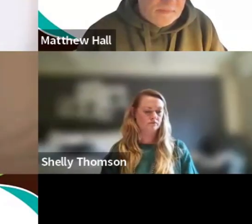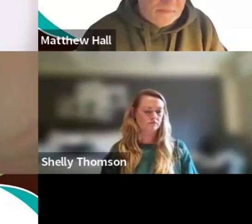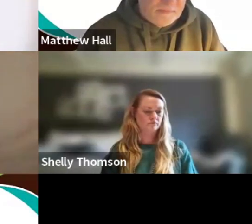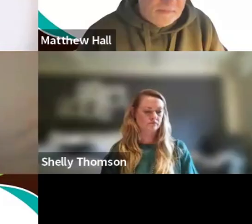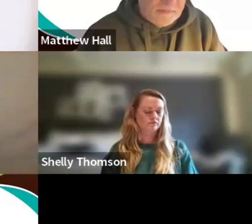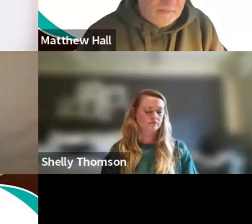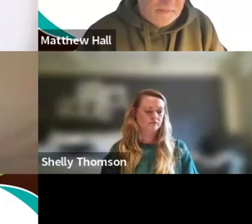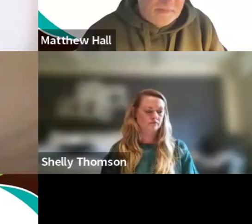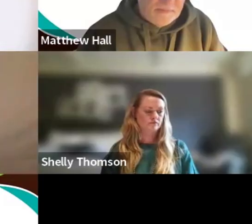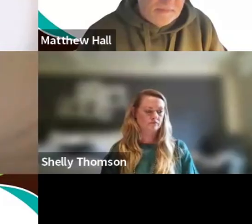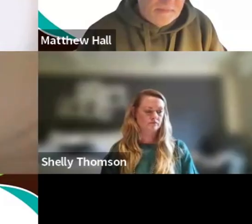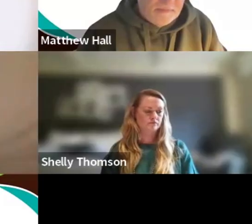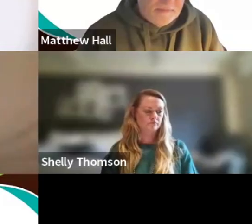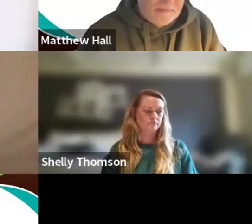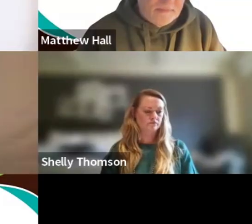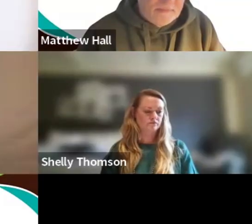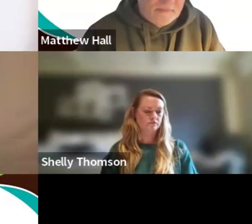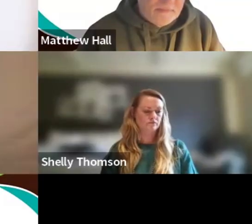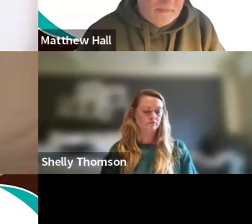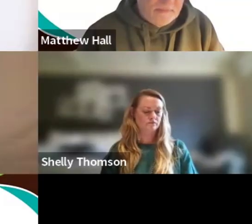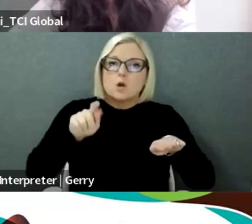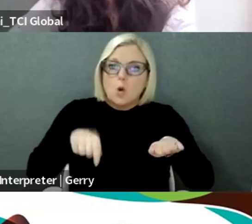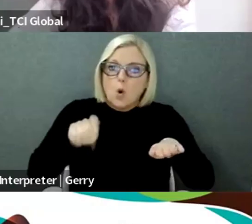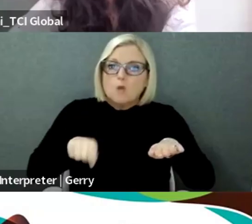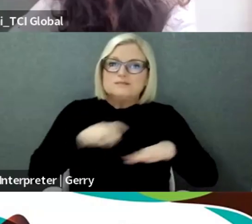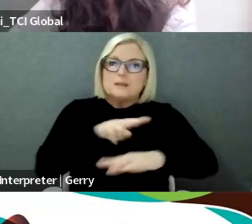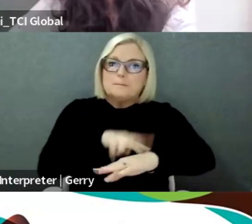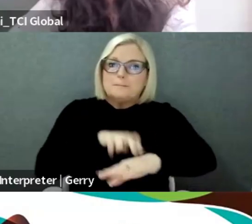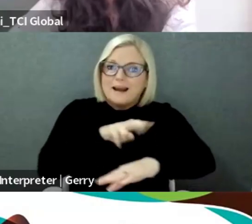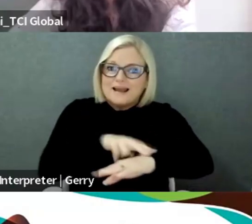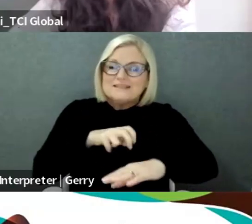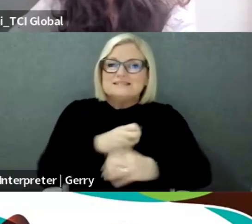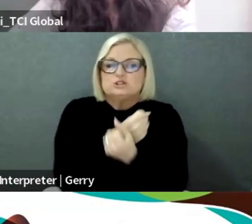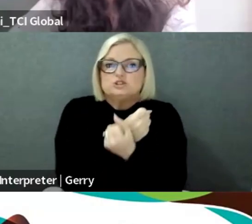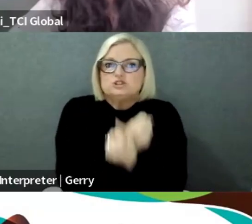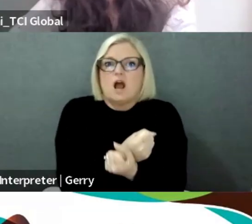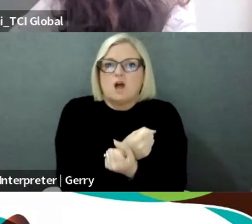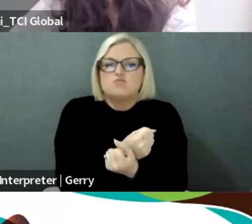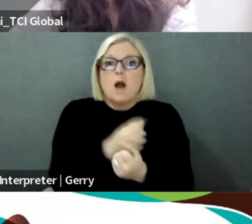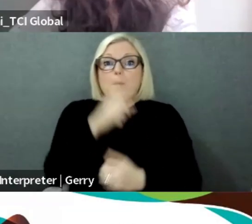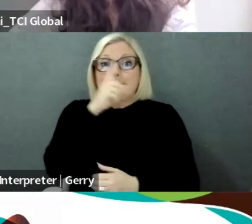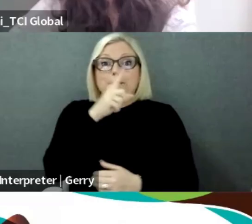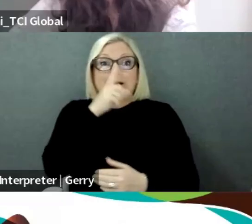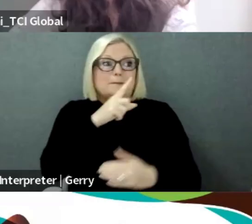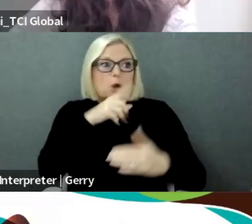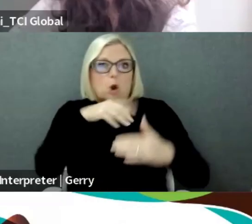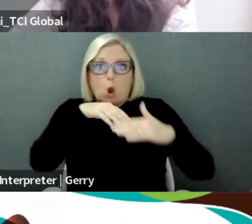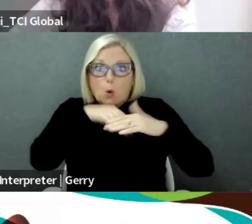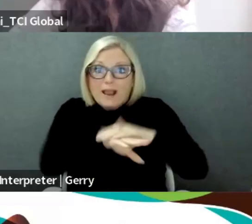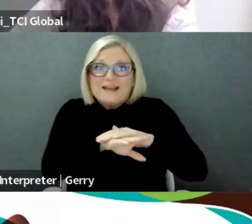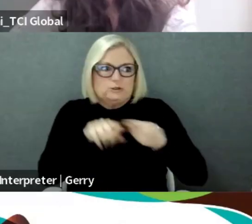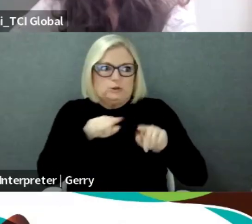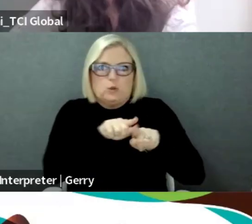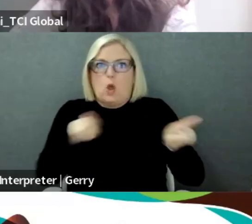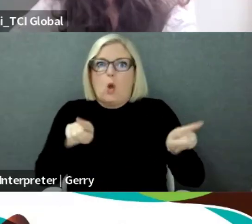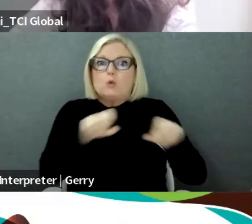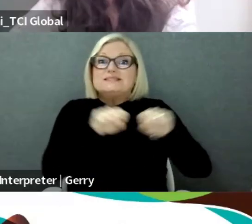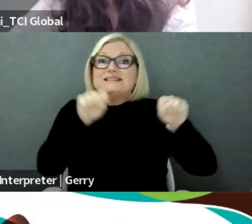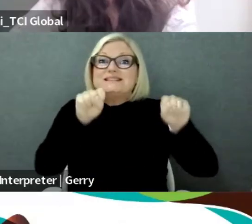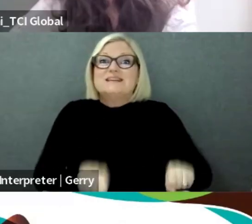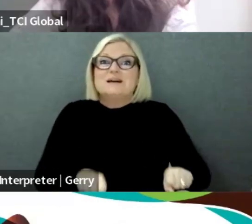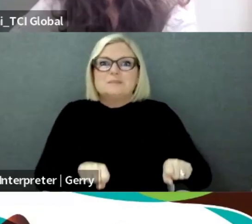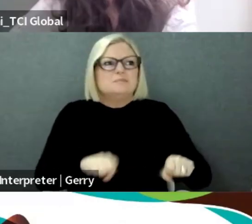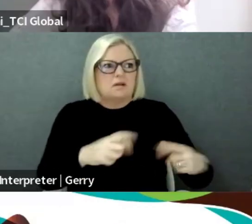Access to justice to be able to report on violence and abuse that are happening within institutions and outside are also really